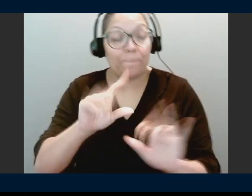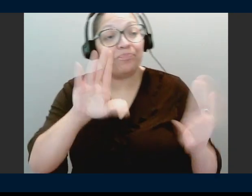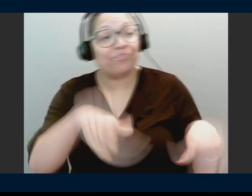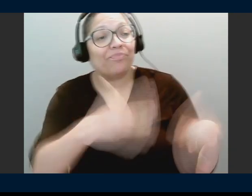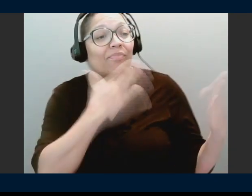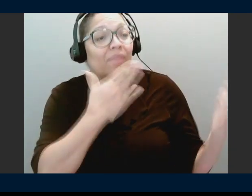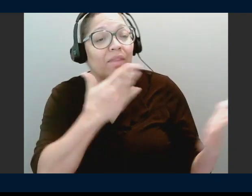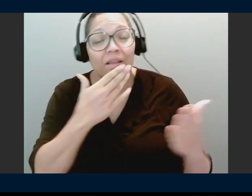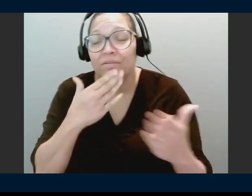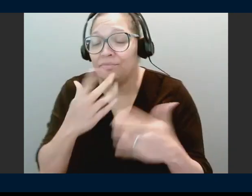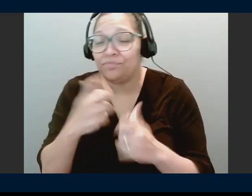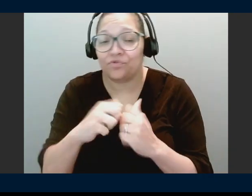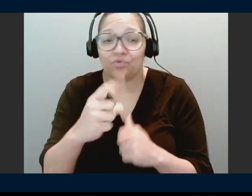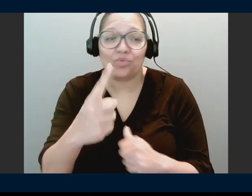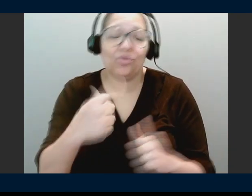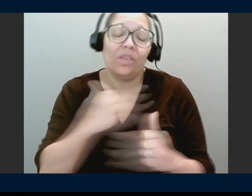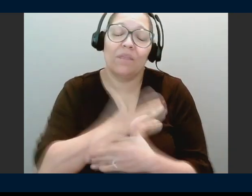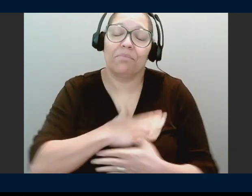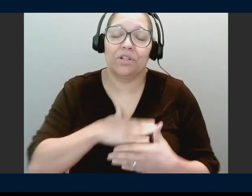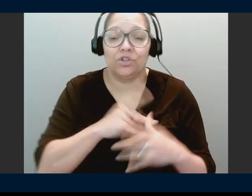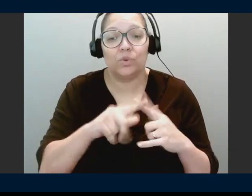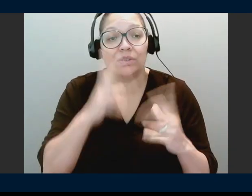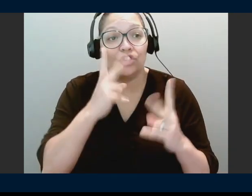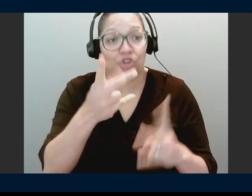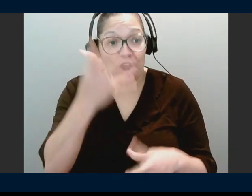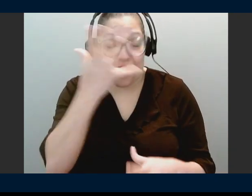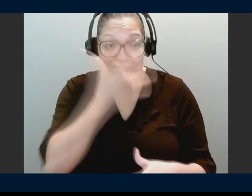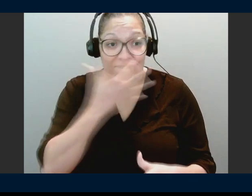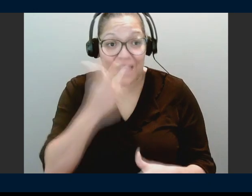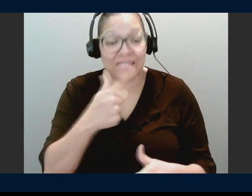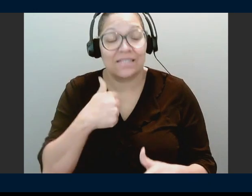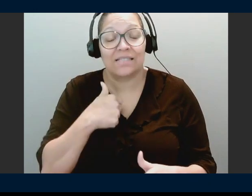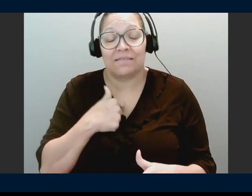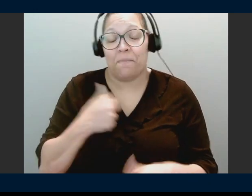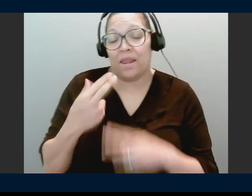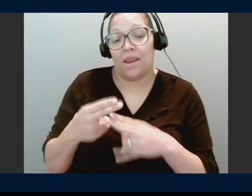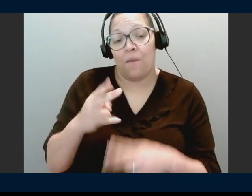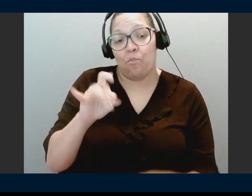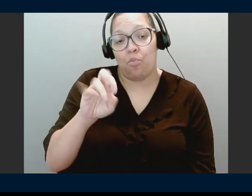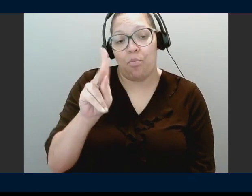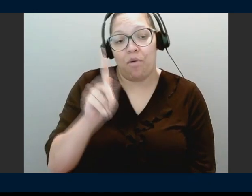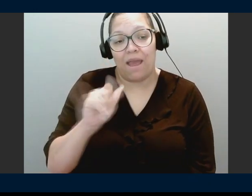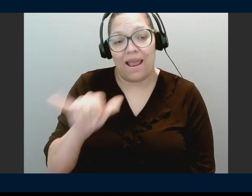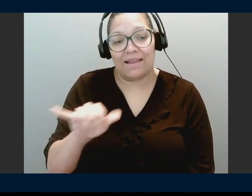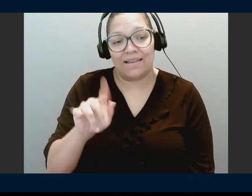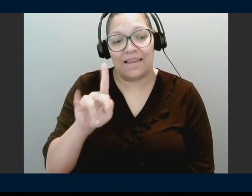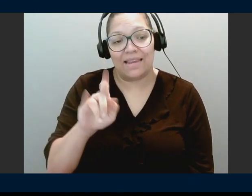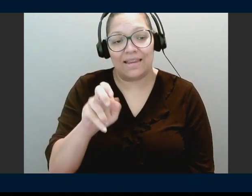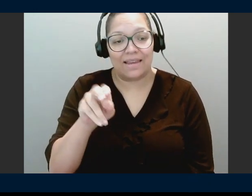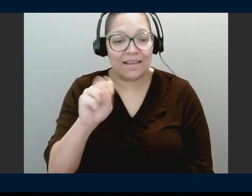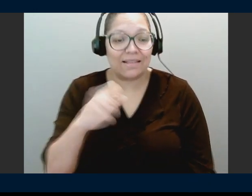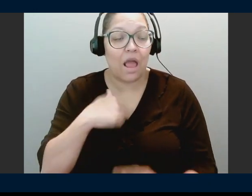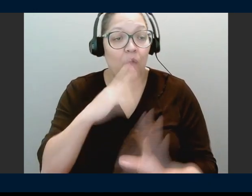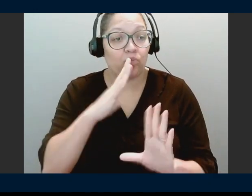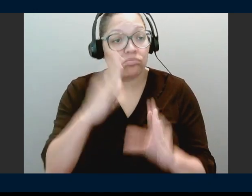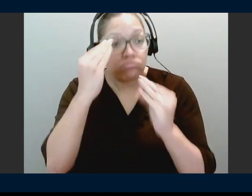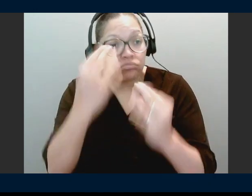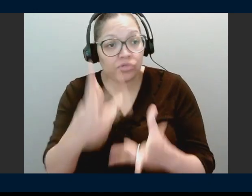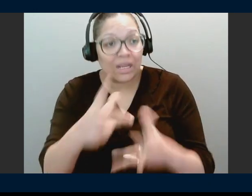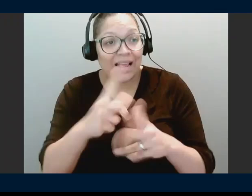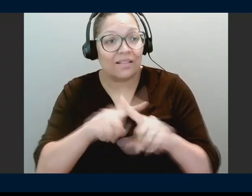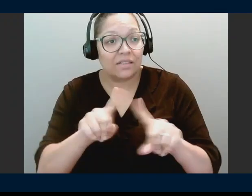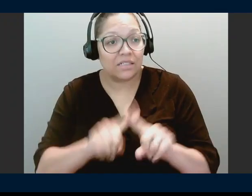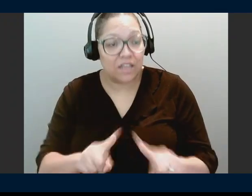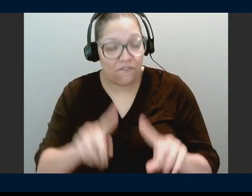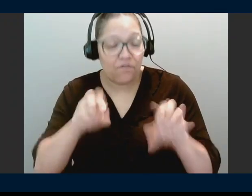to see all of your amazing faces. My name is Dr. Brandy Keene, and I'm going to give you some details about the different opportunities available to you at the U.S.